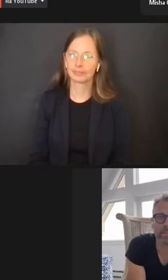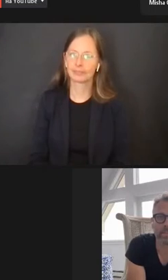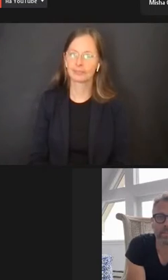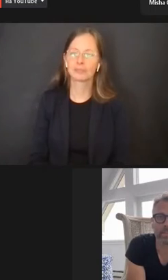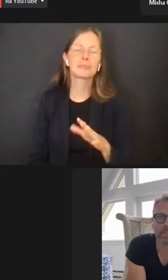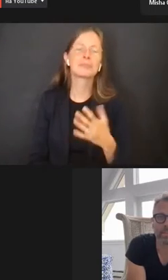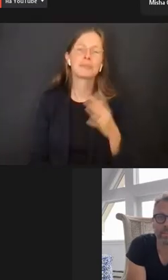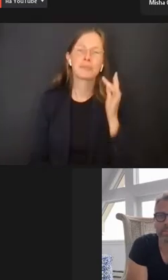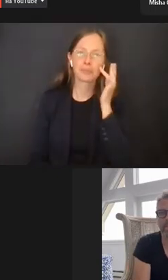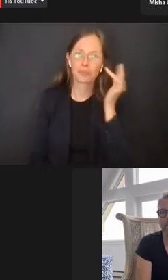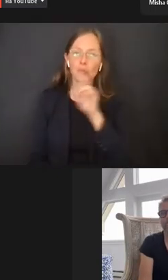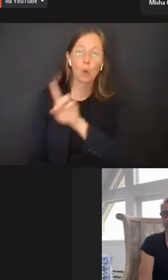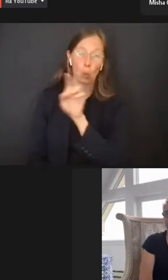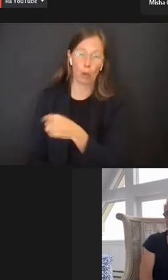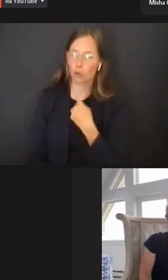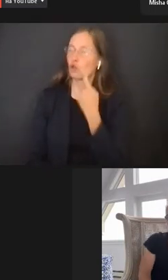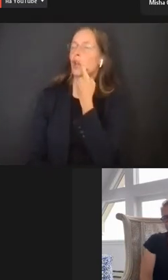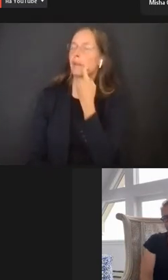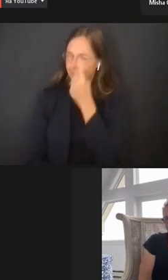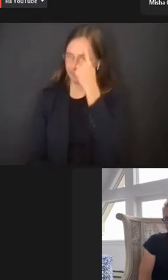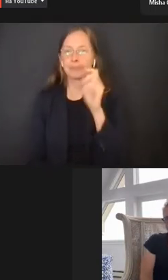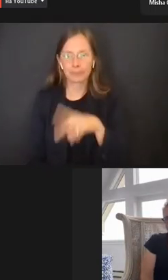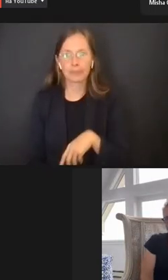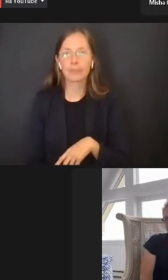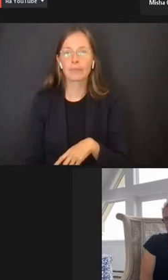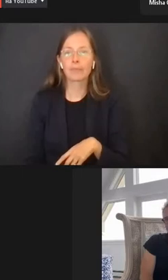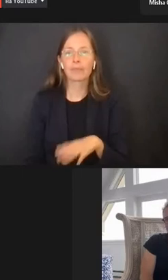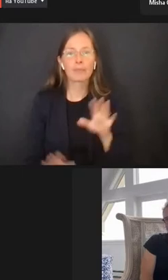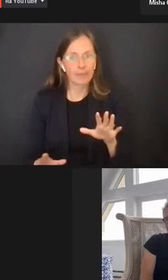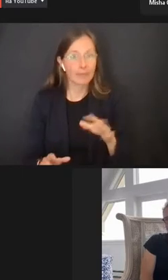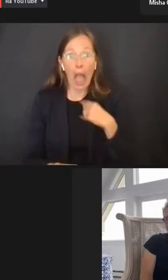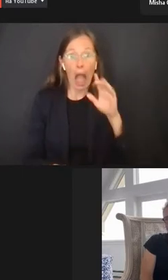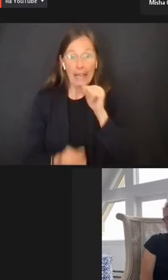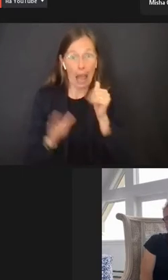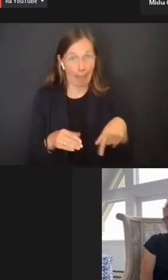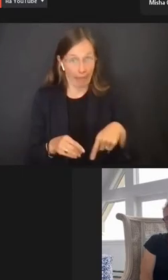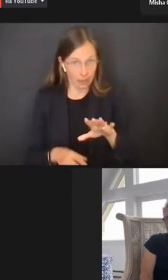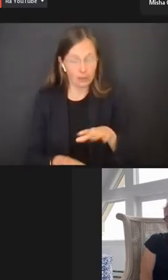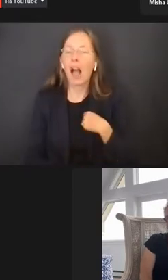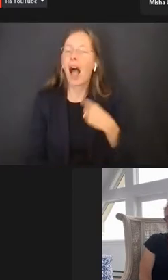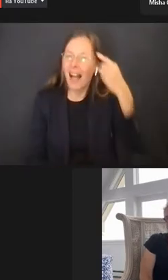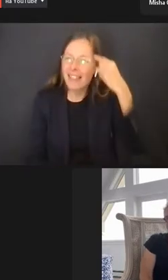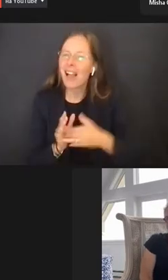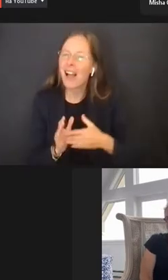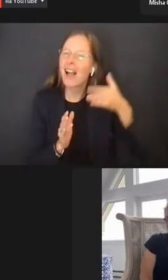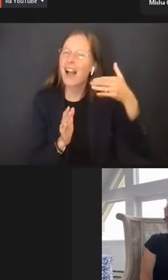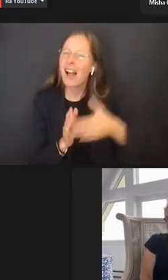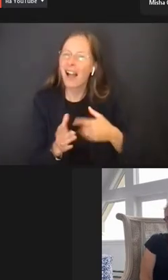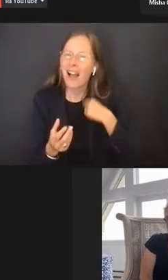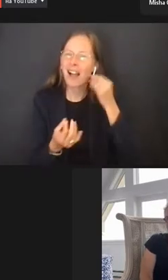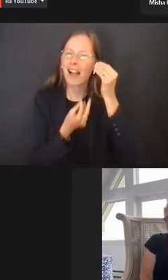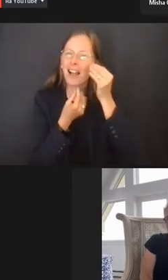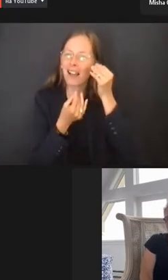here's a question that just came to me. This is not premeditated, but I think I have occasionally reflected on